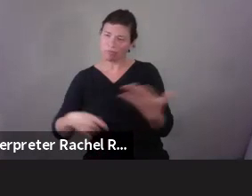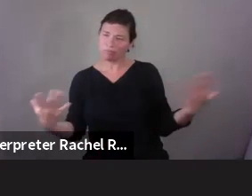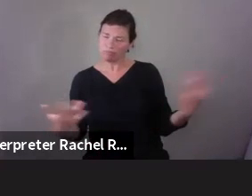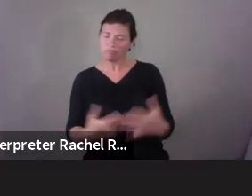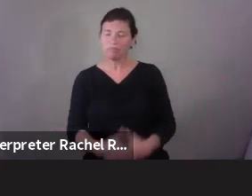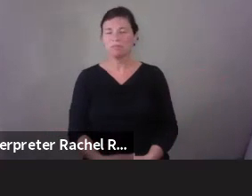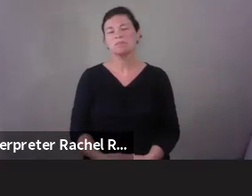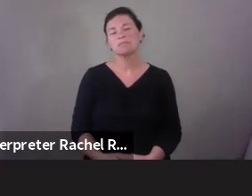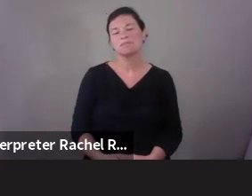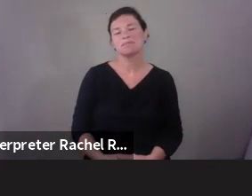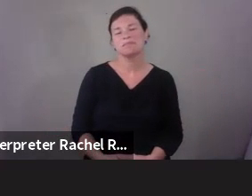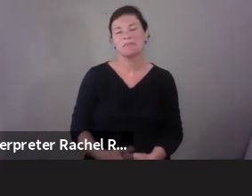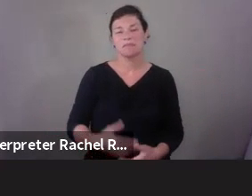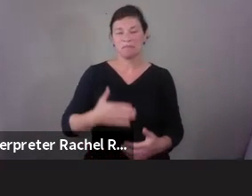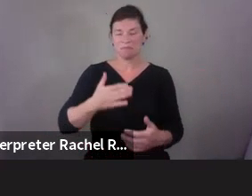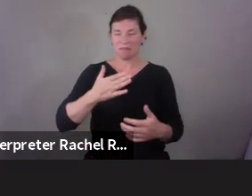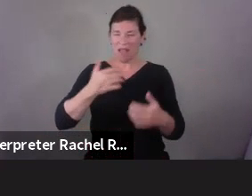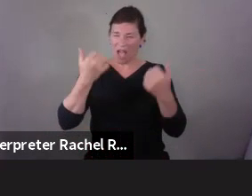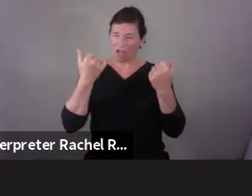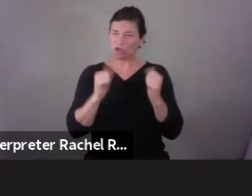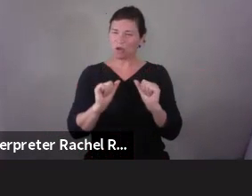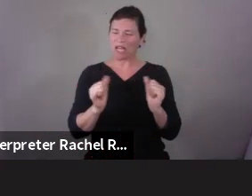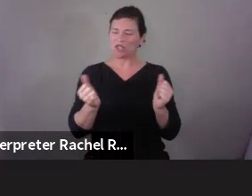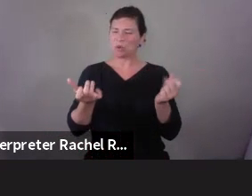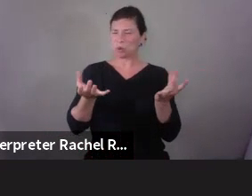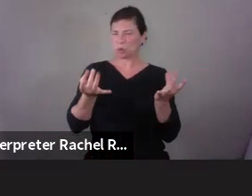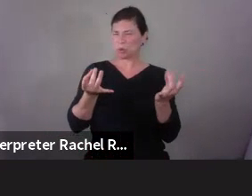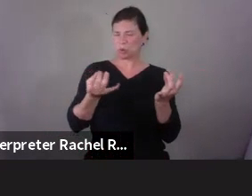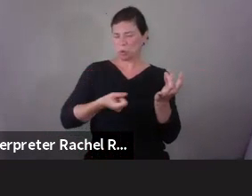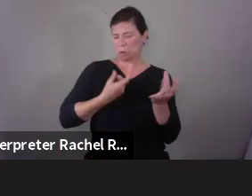try to make it delicate, but it's usually trauma related.